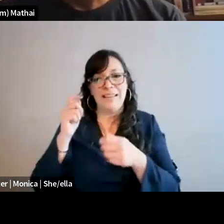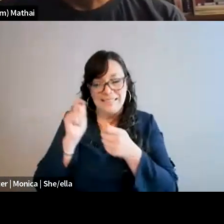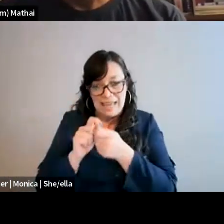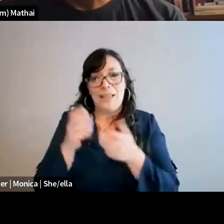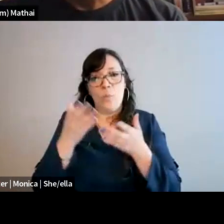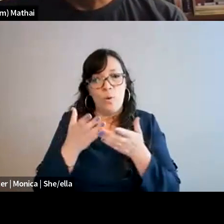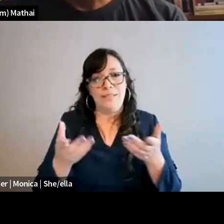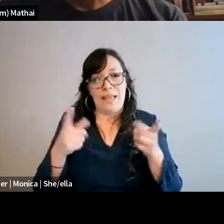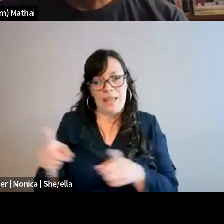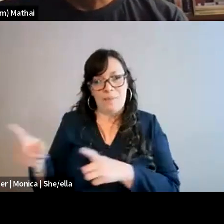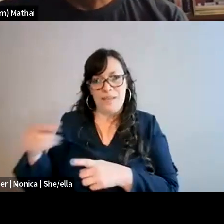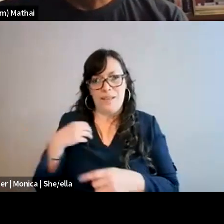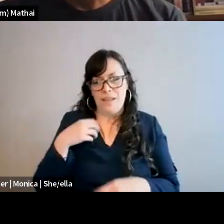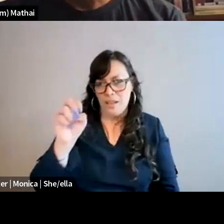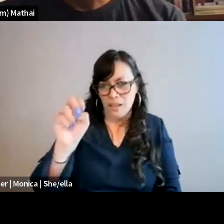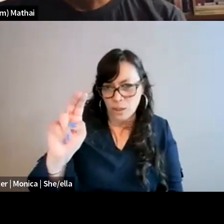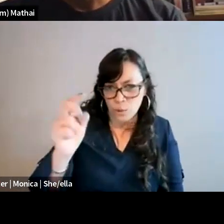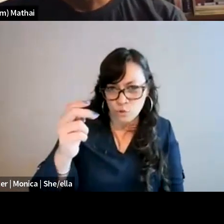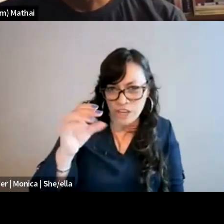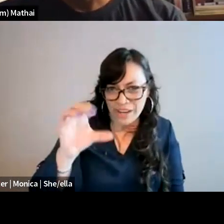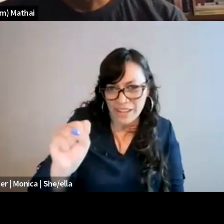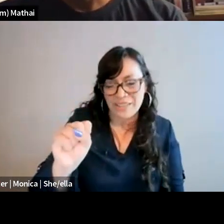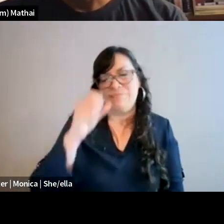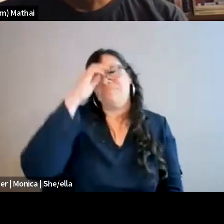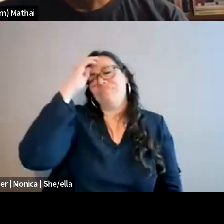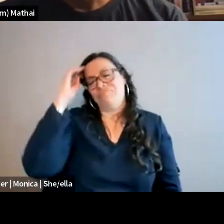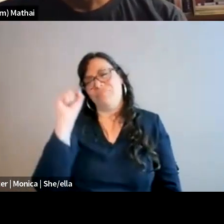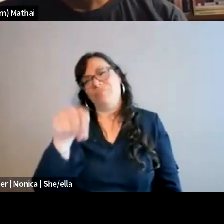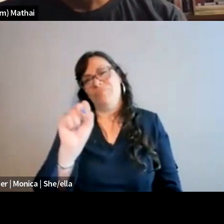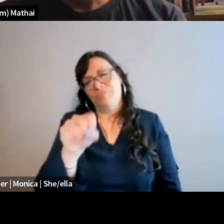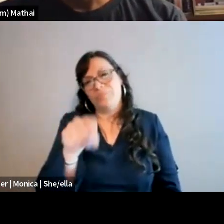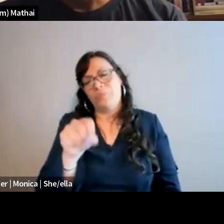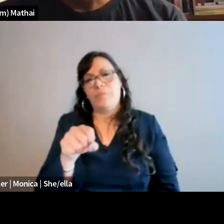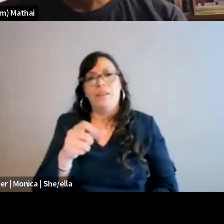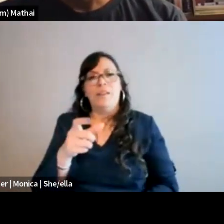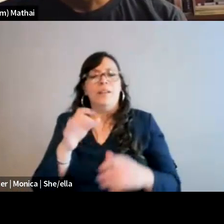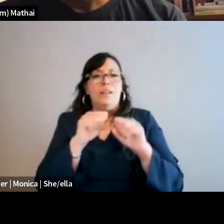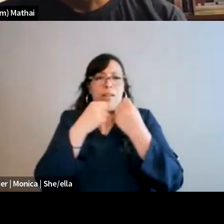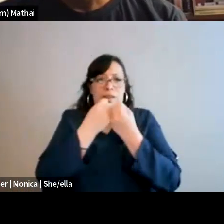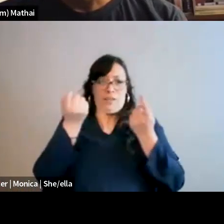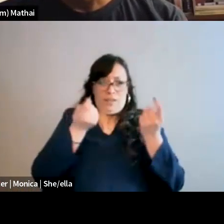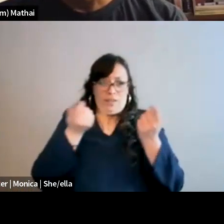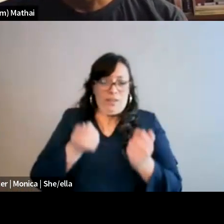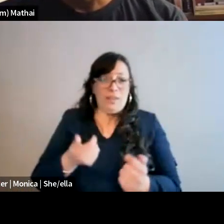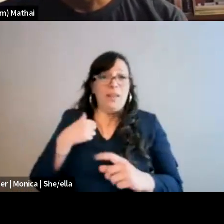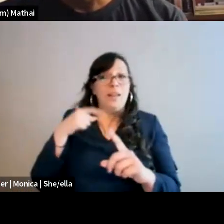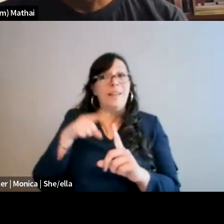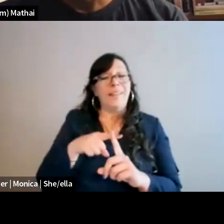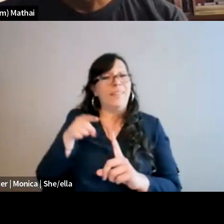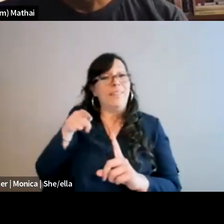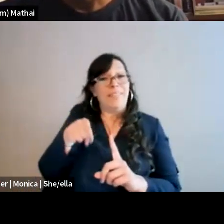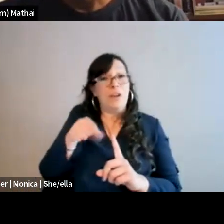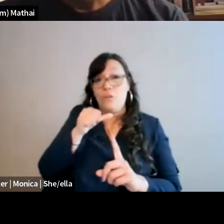these things like eugenics. In a lot of these issues, what is happening is they're actually